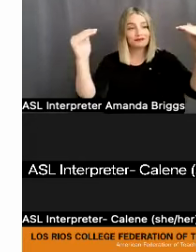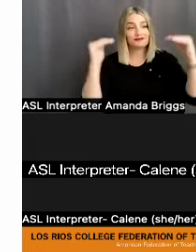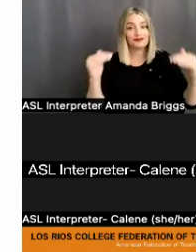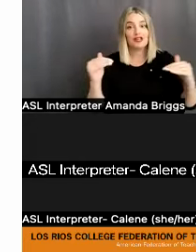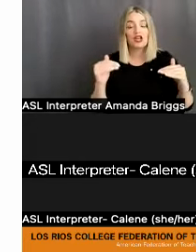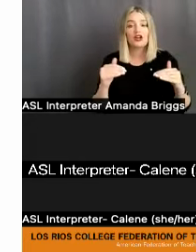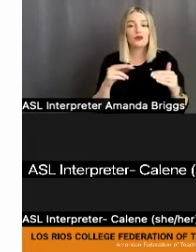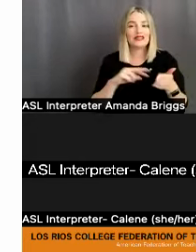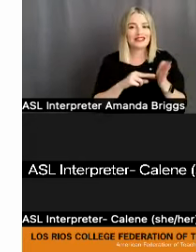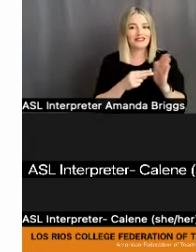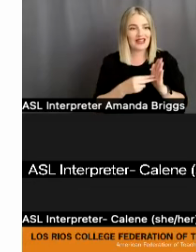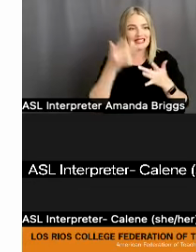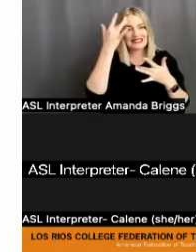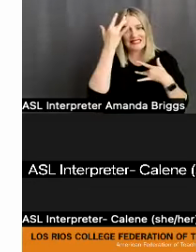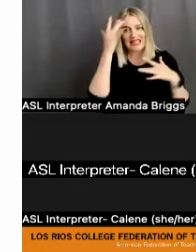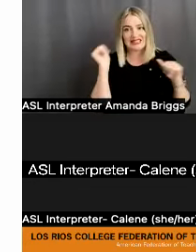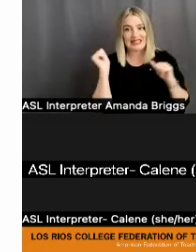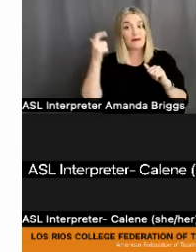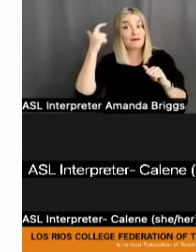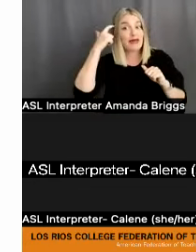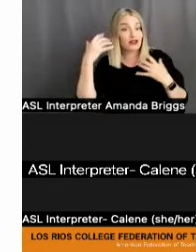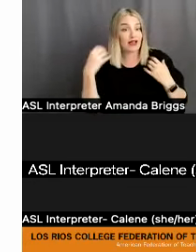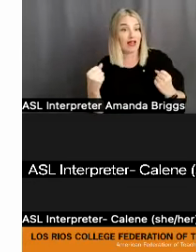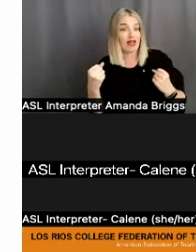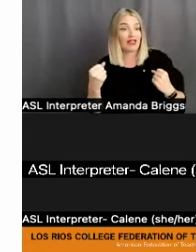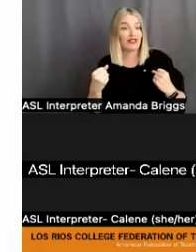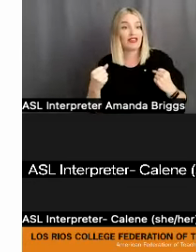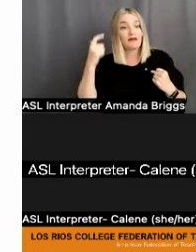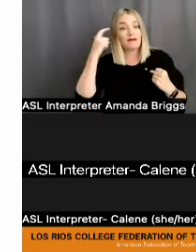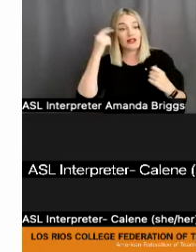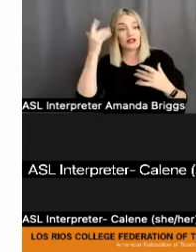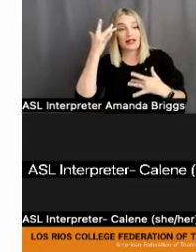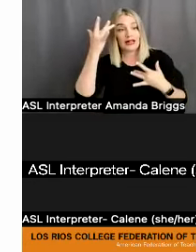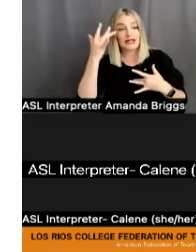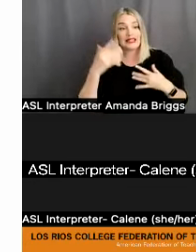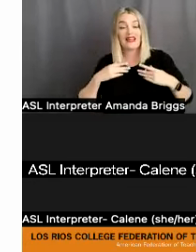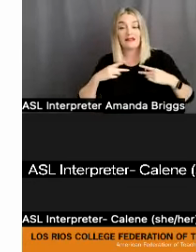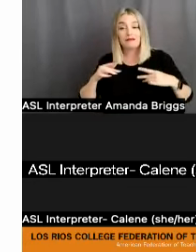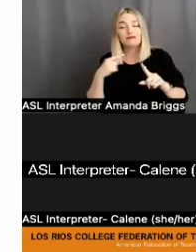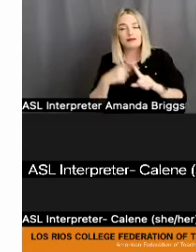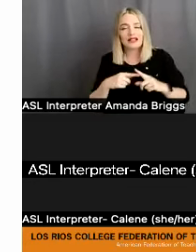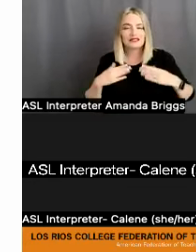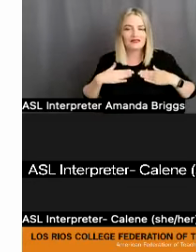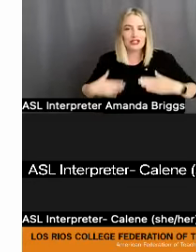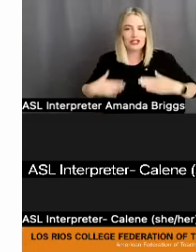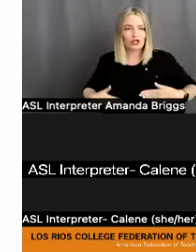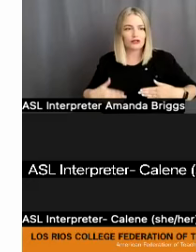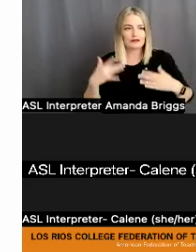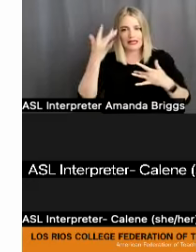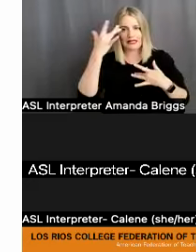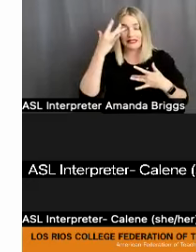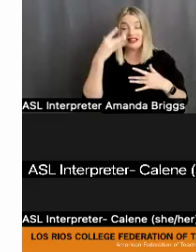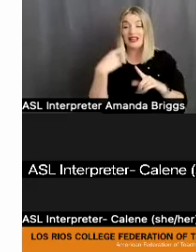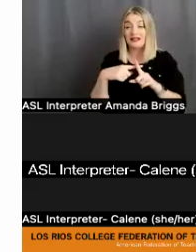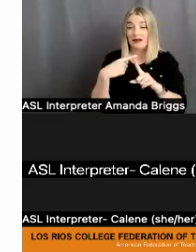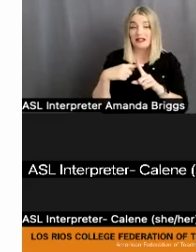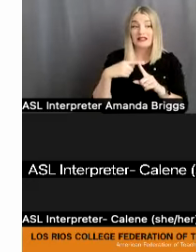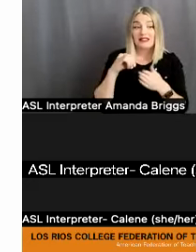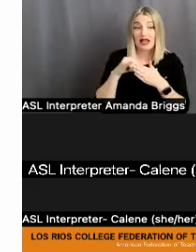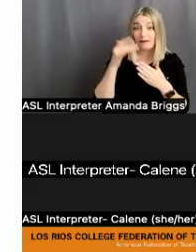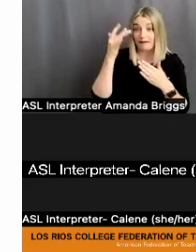include mental health, mental illness, as well as physical illness of the employee. In particular, the mental health component of